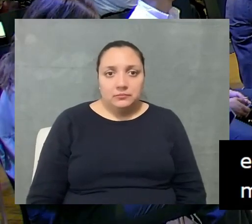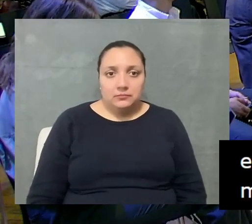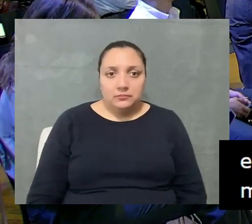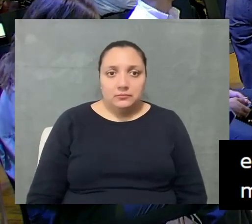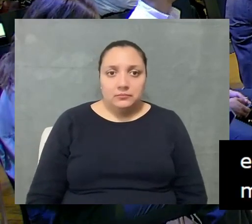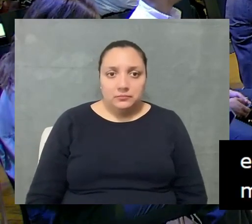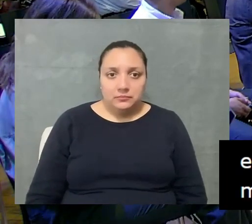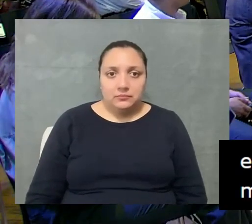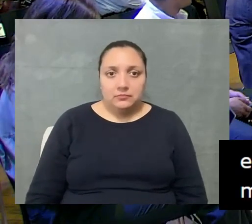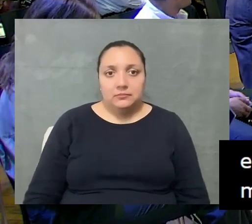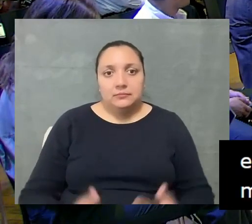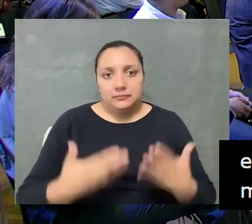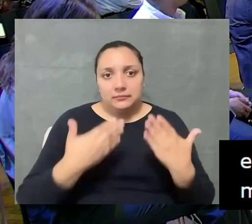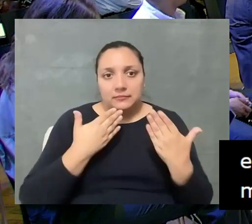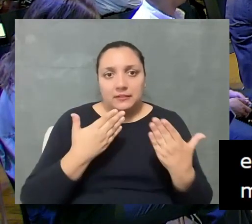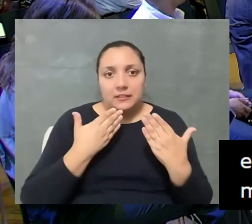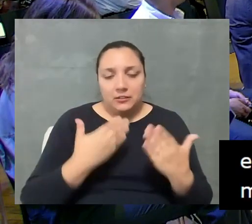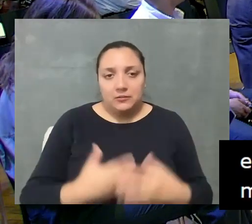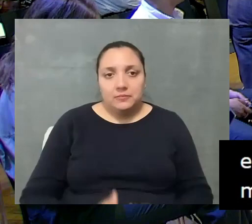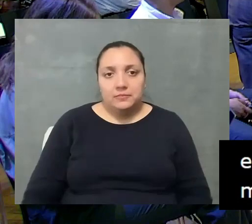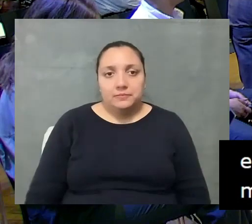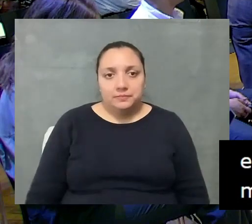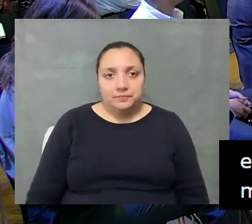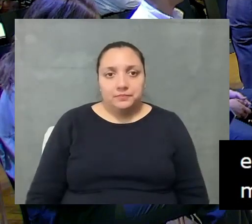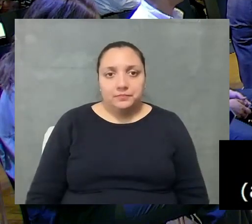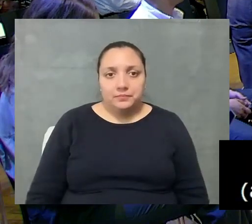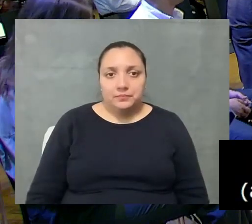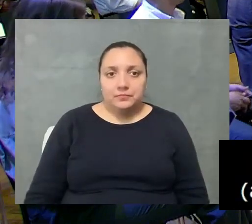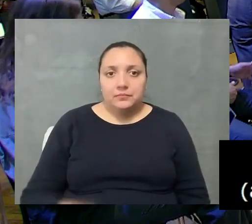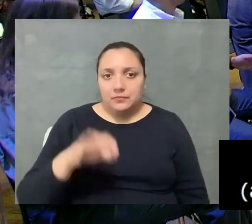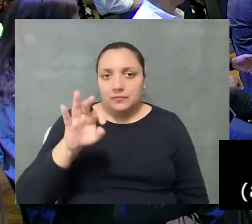Thank you, Doug. Now we'll hear from Flume.